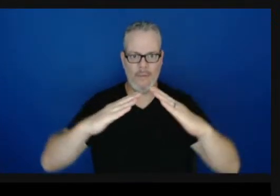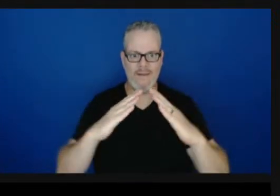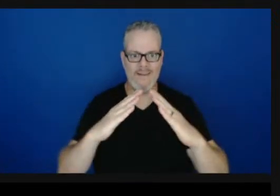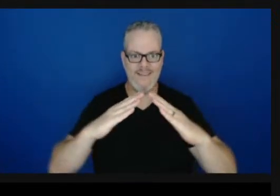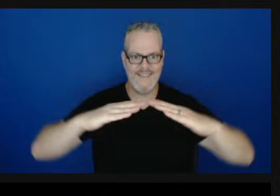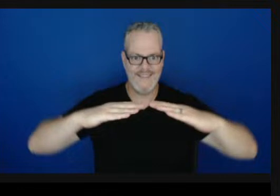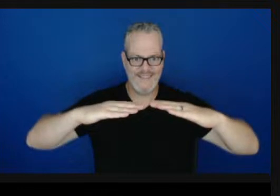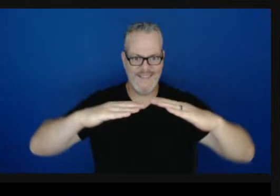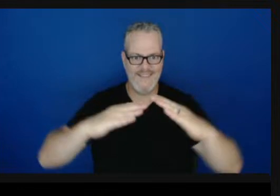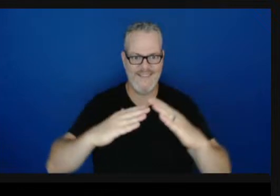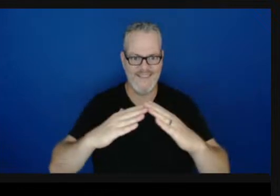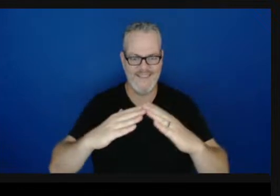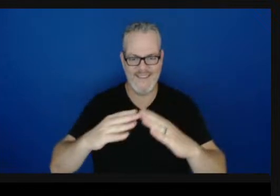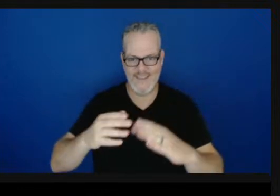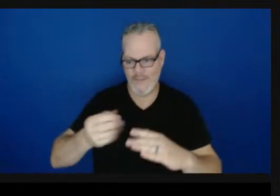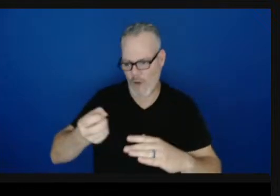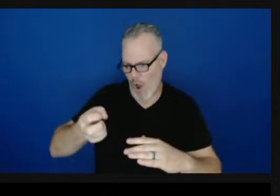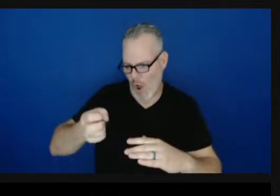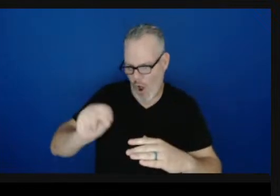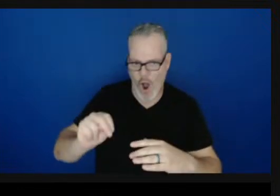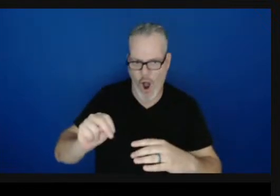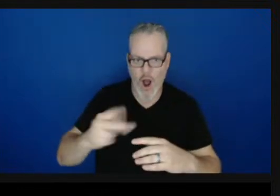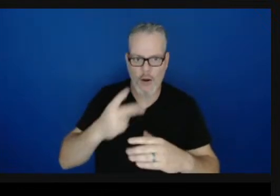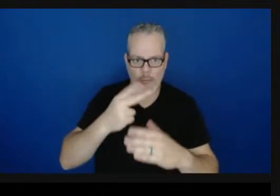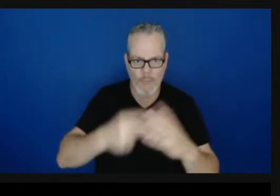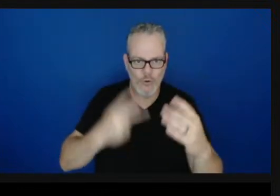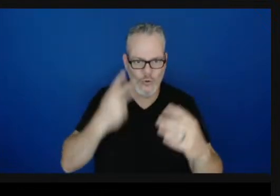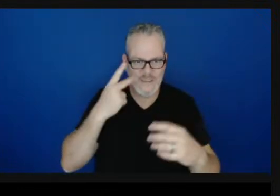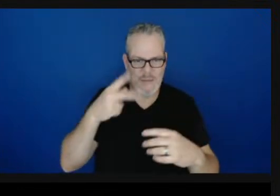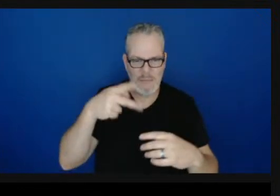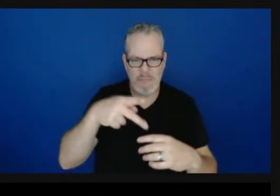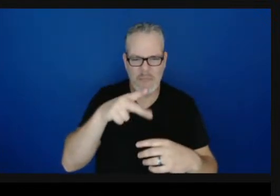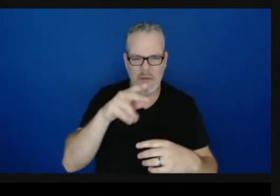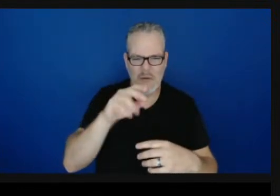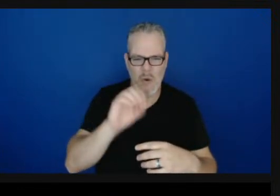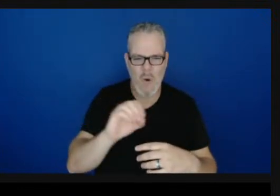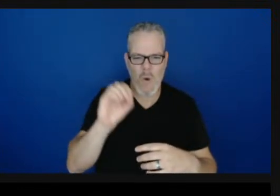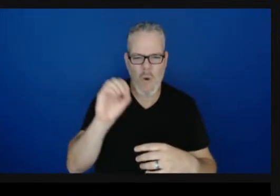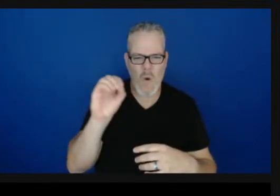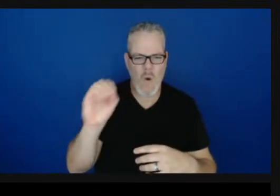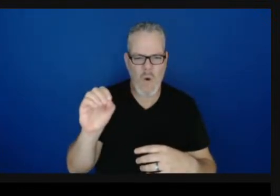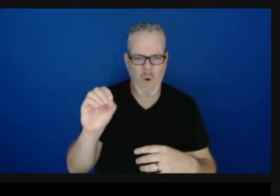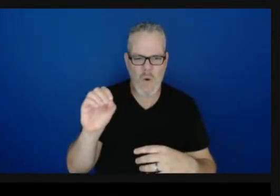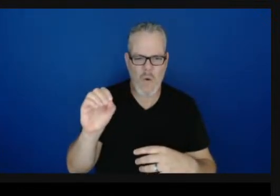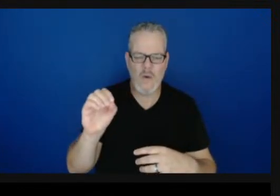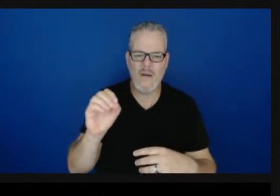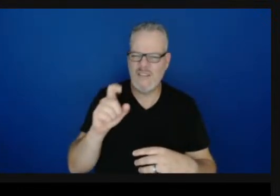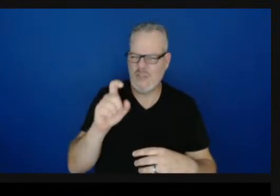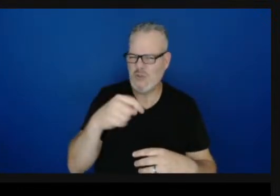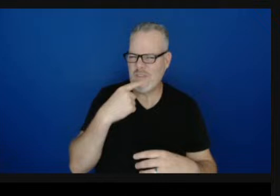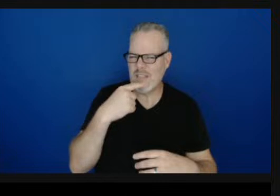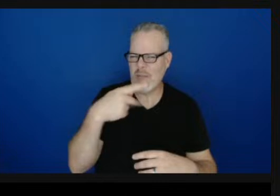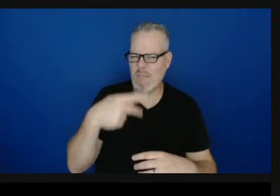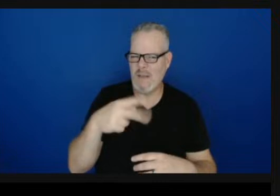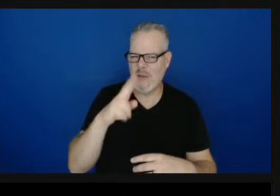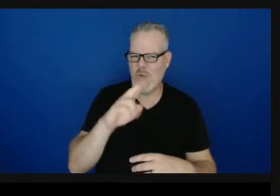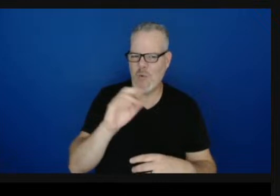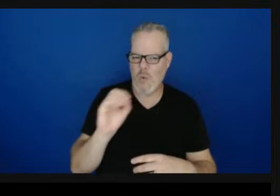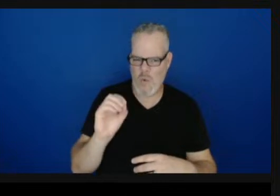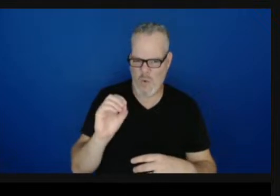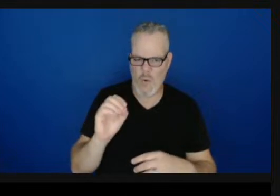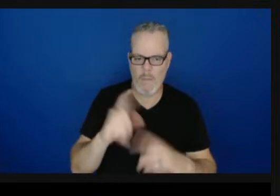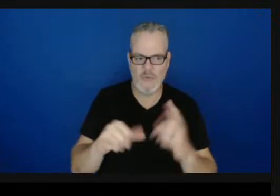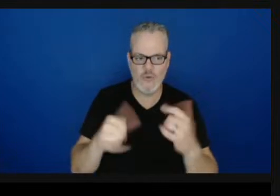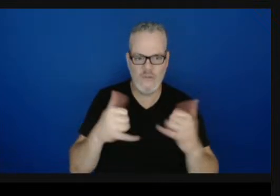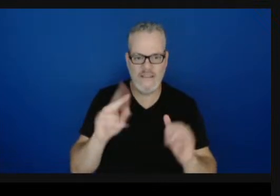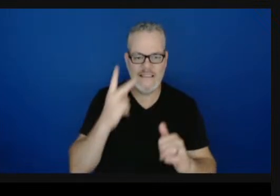the Pu'o'o tilt meter. This is saying POO, but I'm not sure it is. But we're having the daily signals here